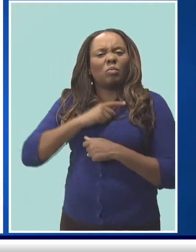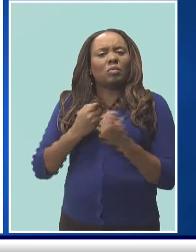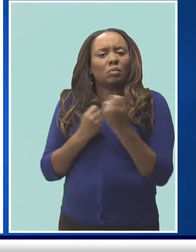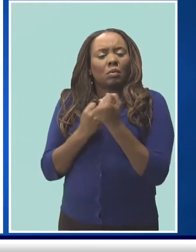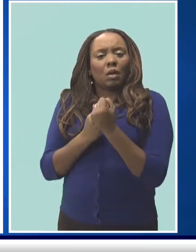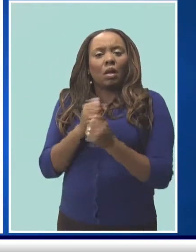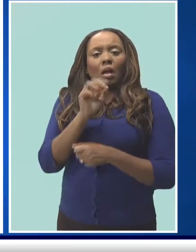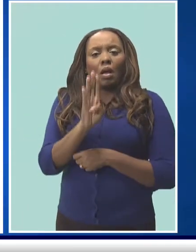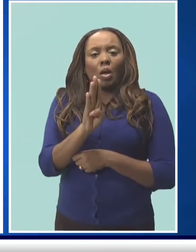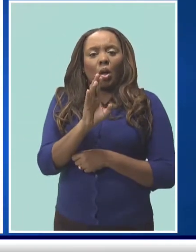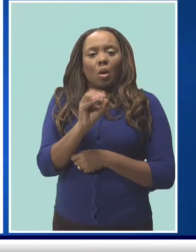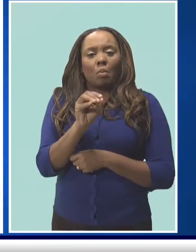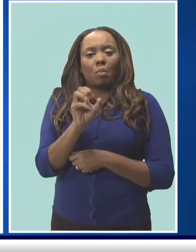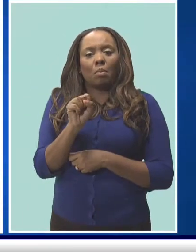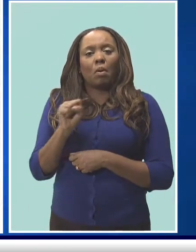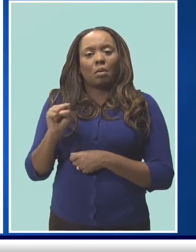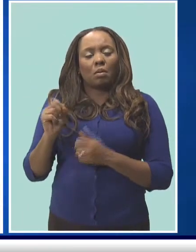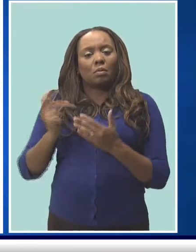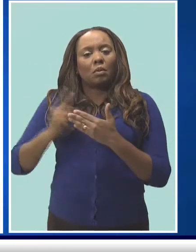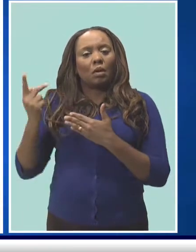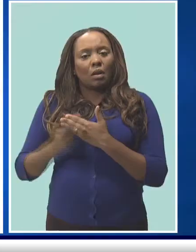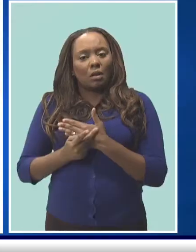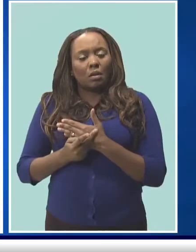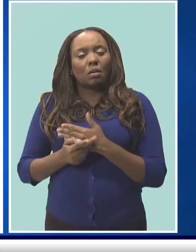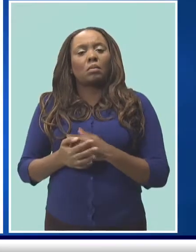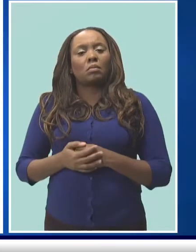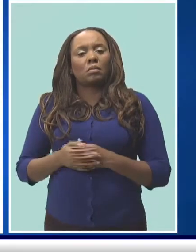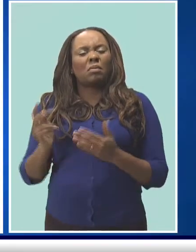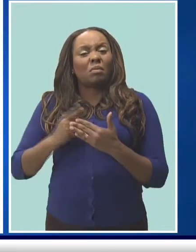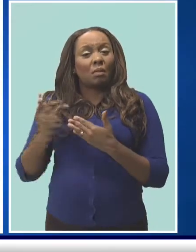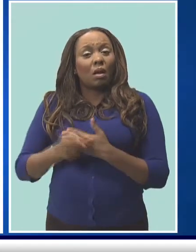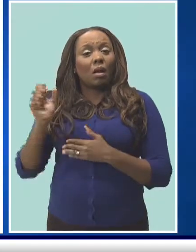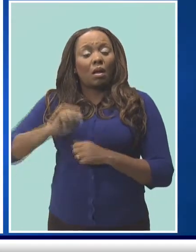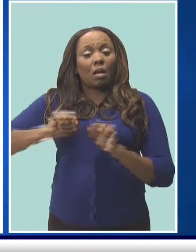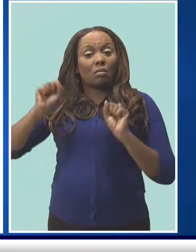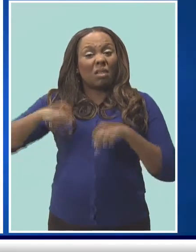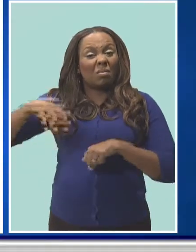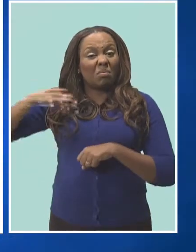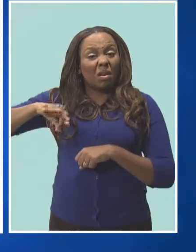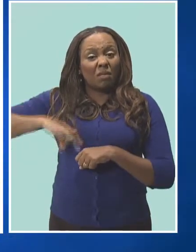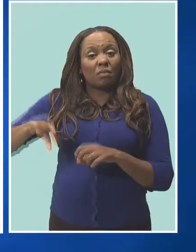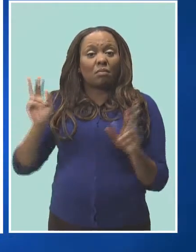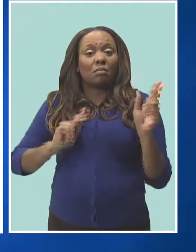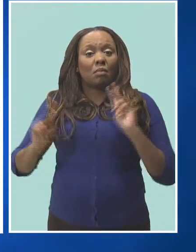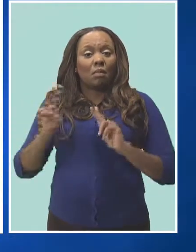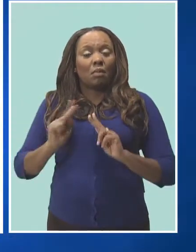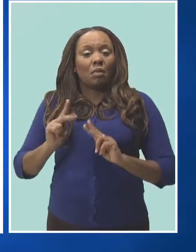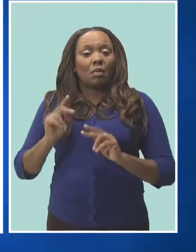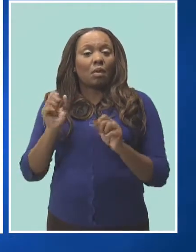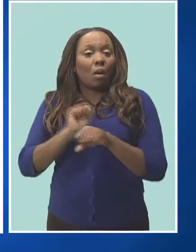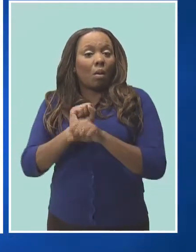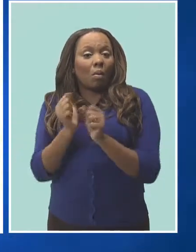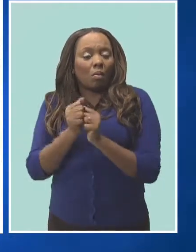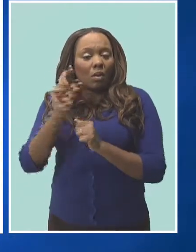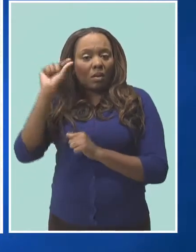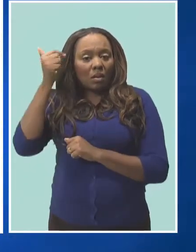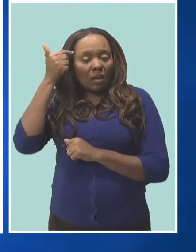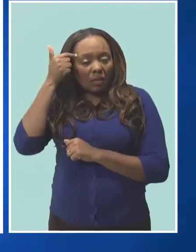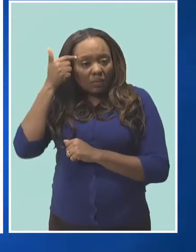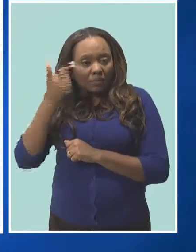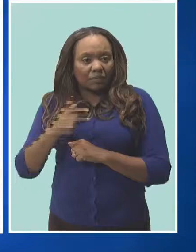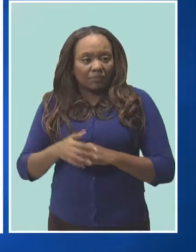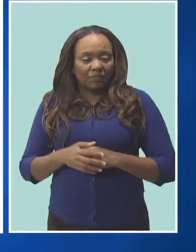BOSS project because we see the project as a project that can benefit working class people within the public service. The government needs to